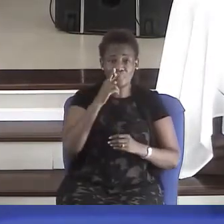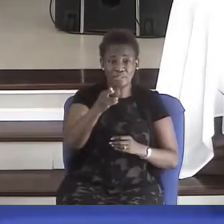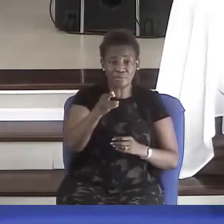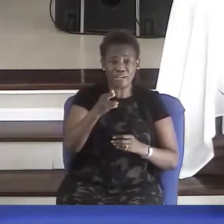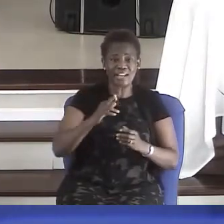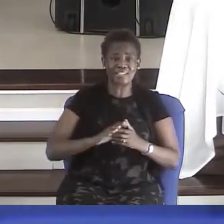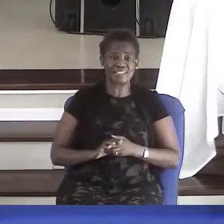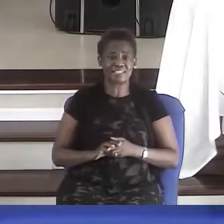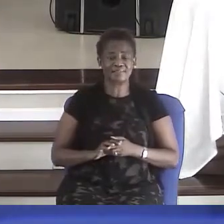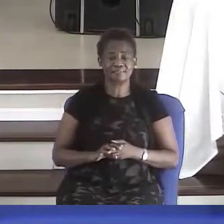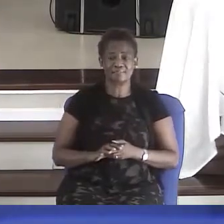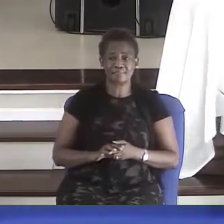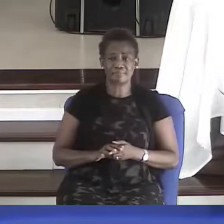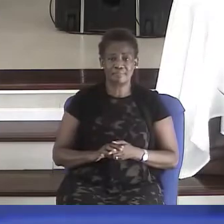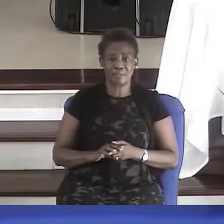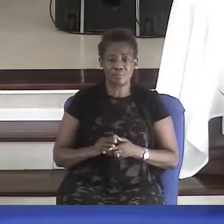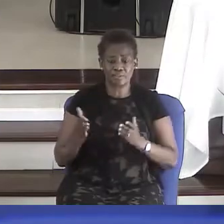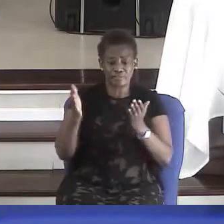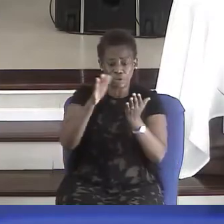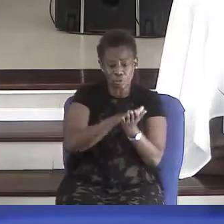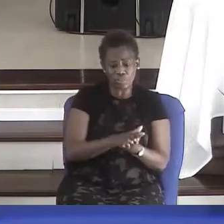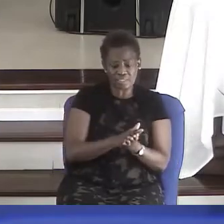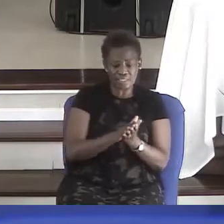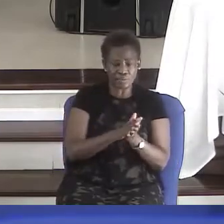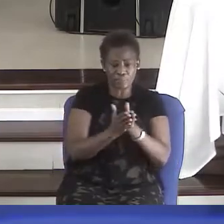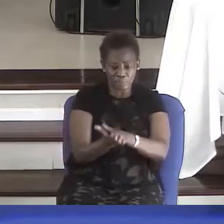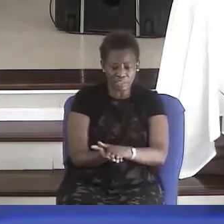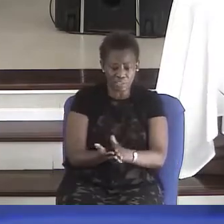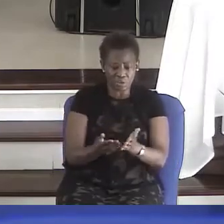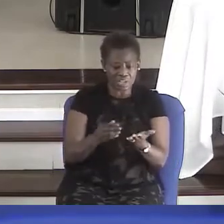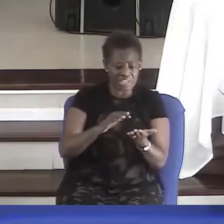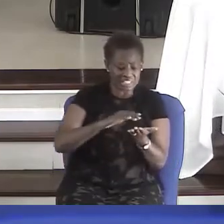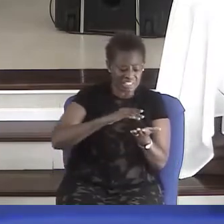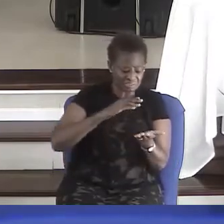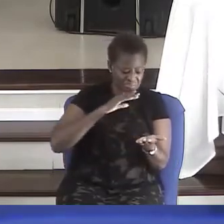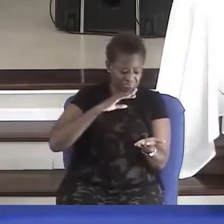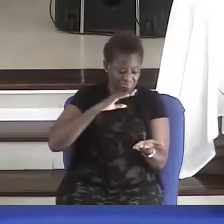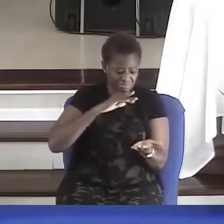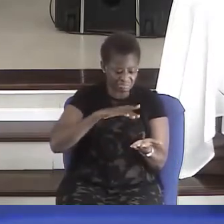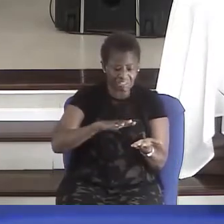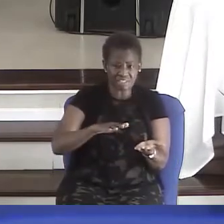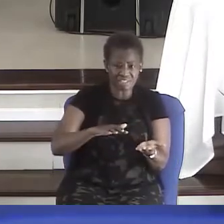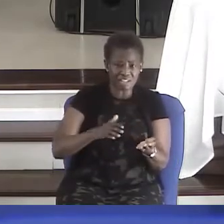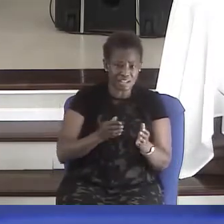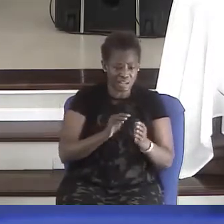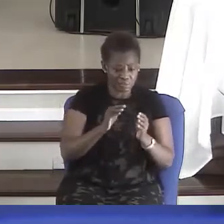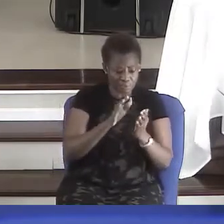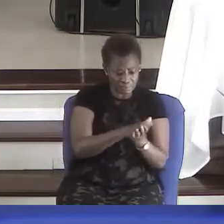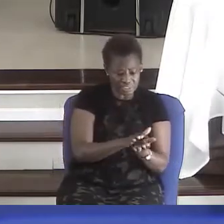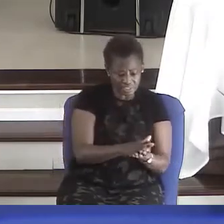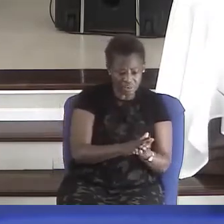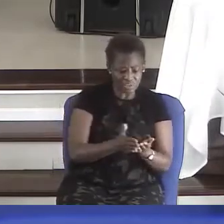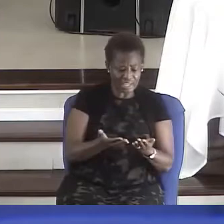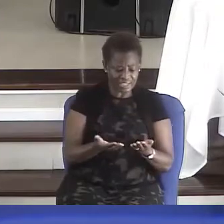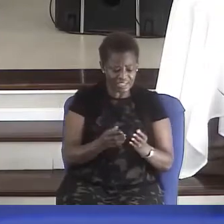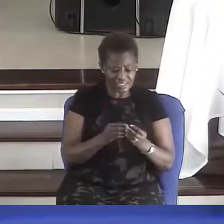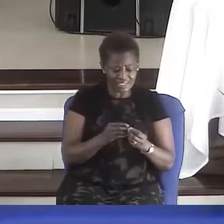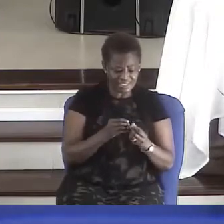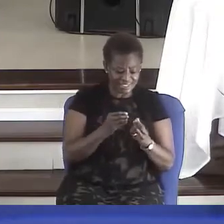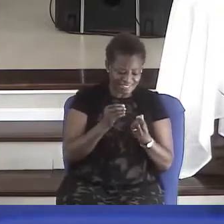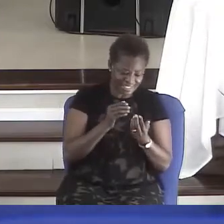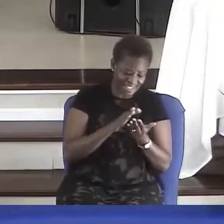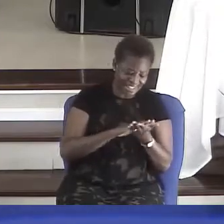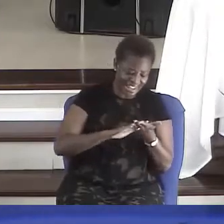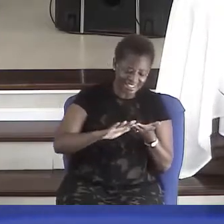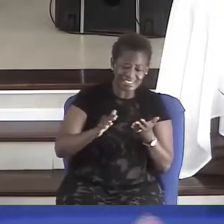compiled dust. Oh, we put it down. It stayed crisp. we pick it up on Sundays and we come